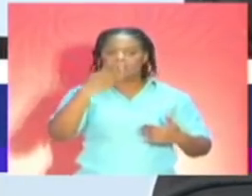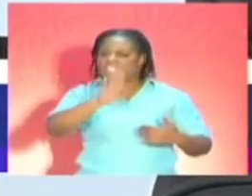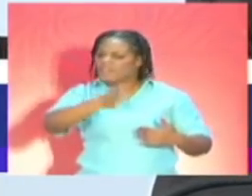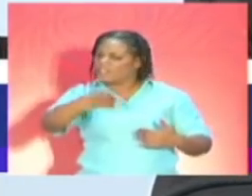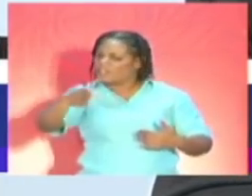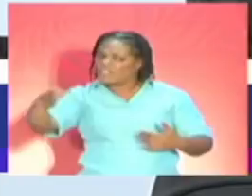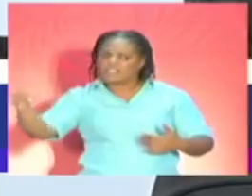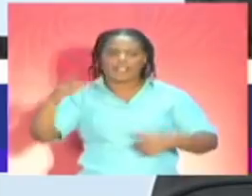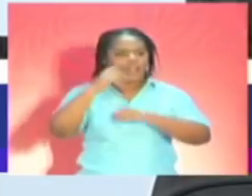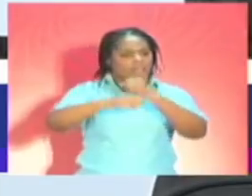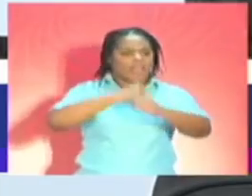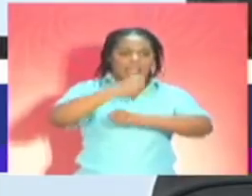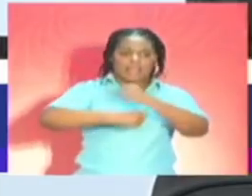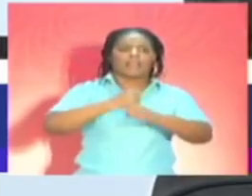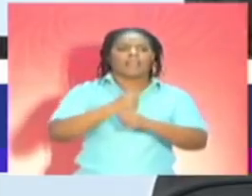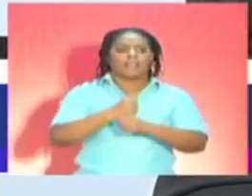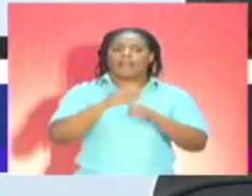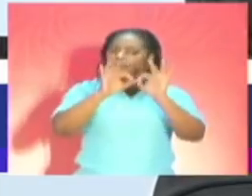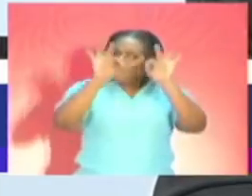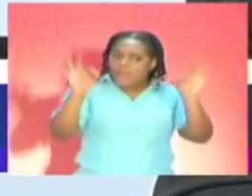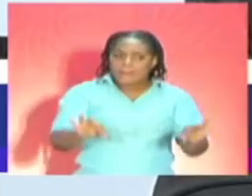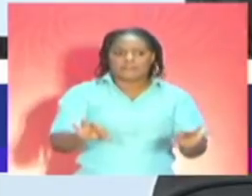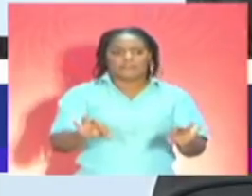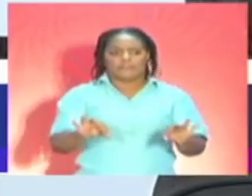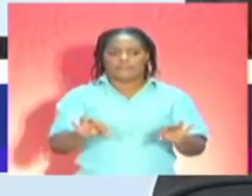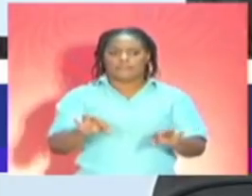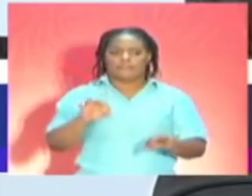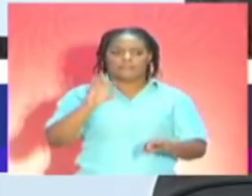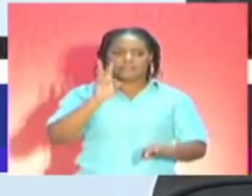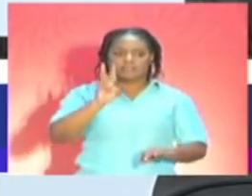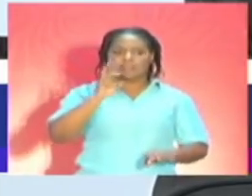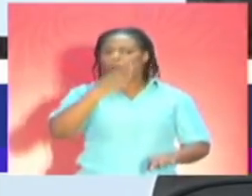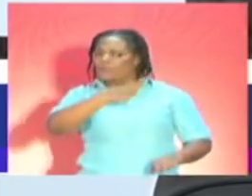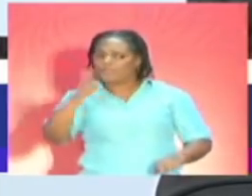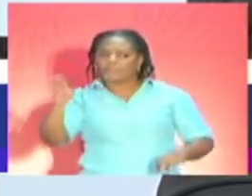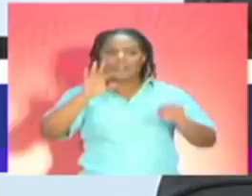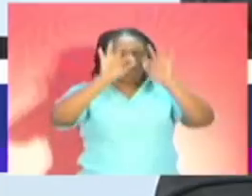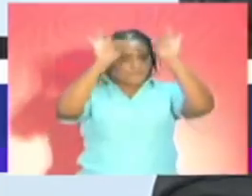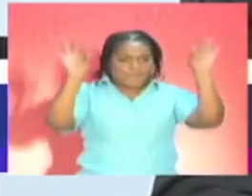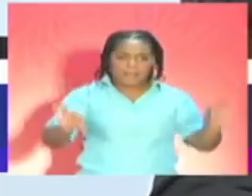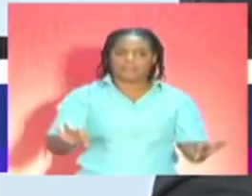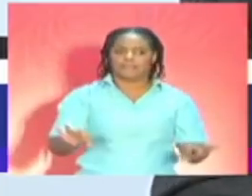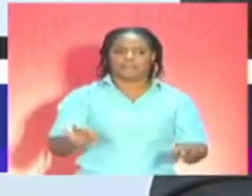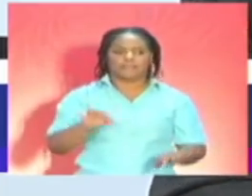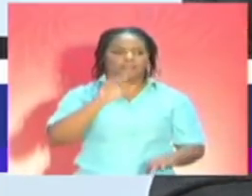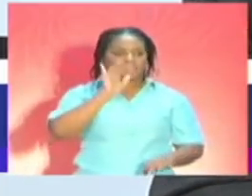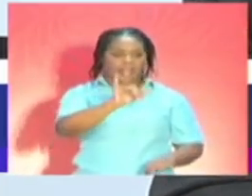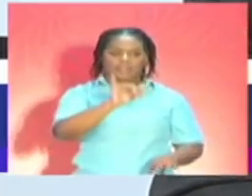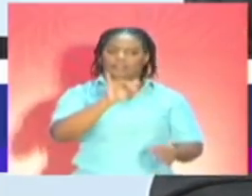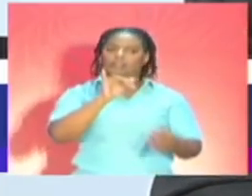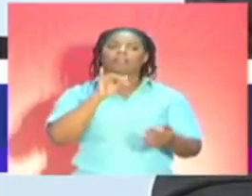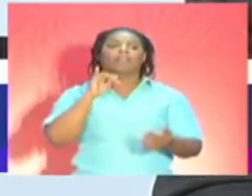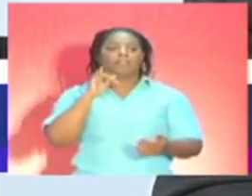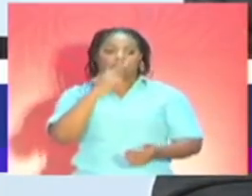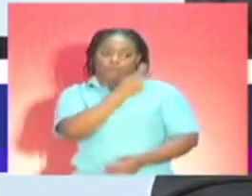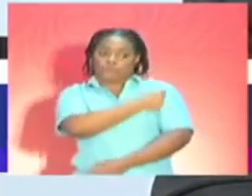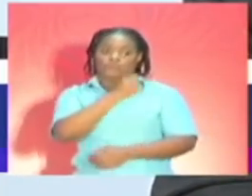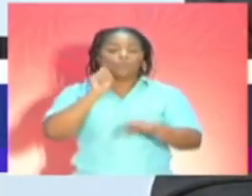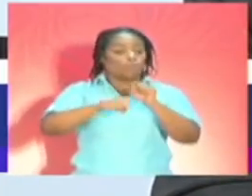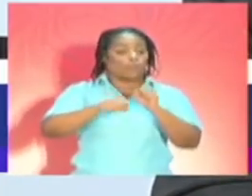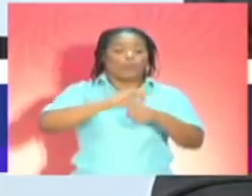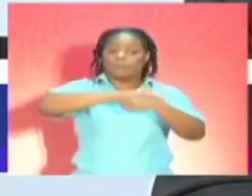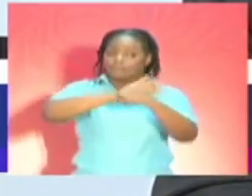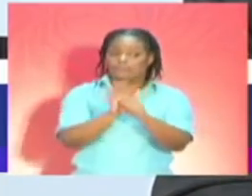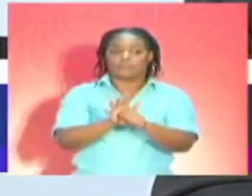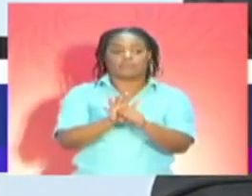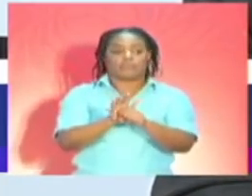of vaccines, manufacturers, about 6 different manufacturers of that particular vaccine. With the pandemic, of course, there's a supply, there's a